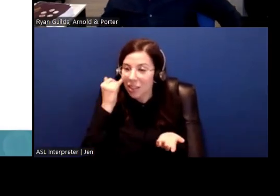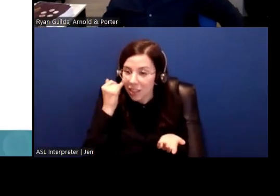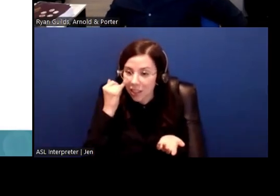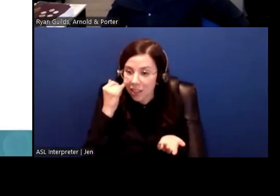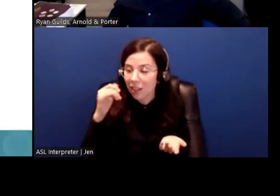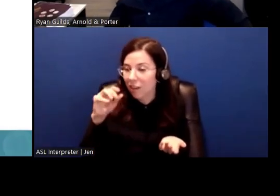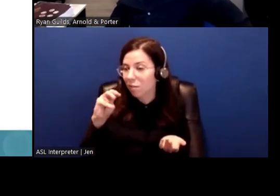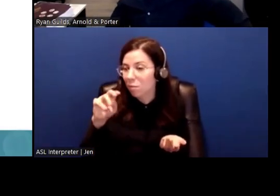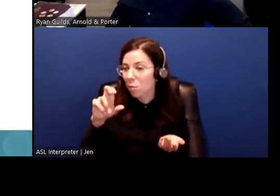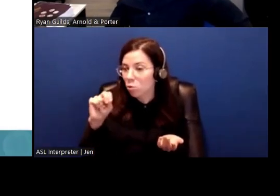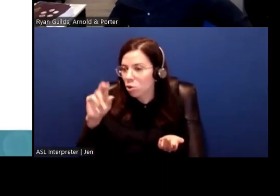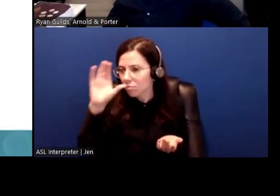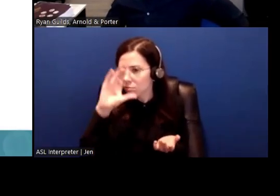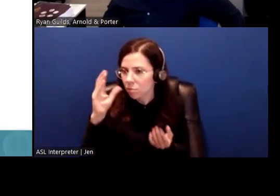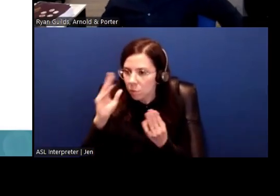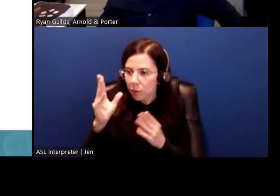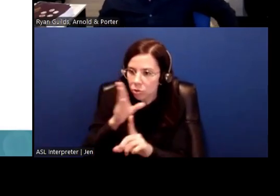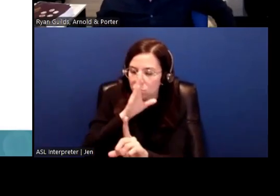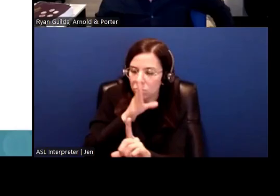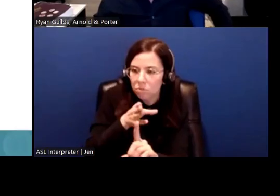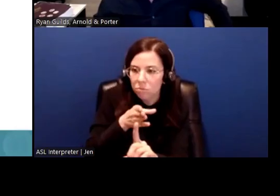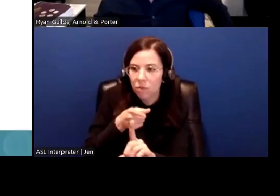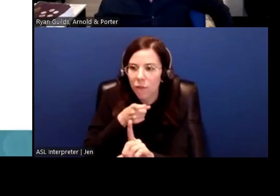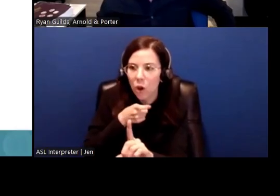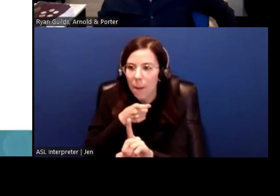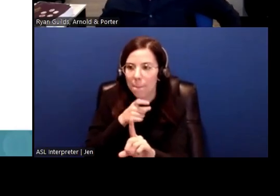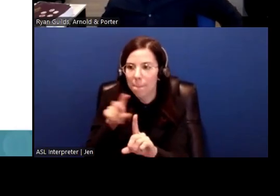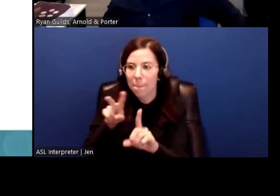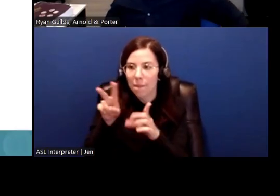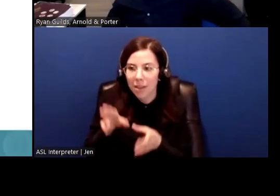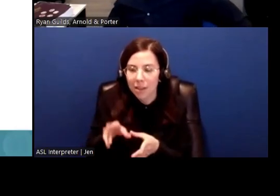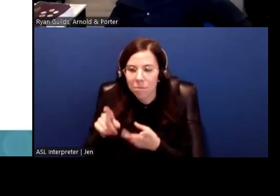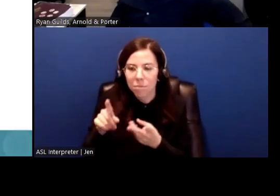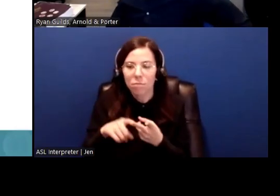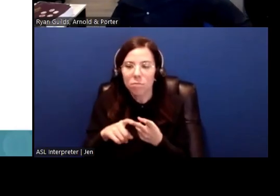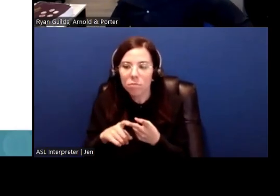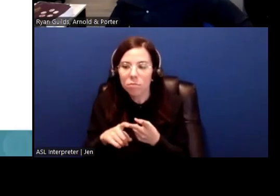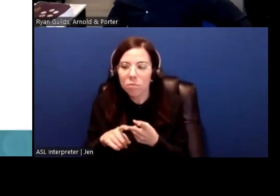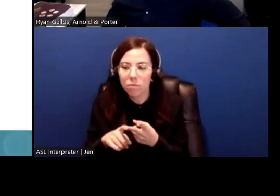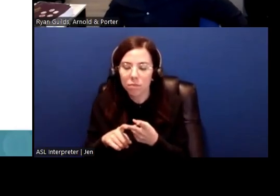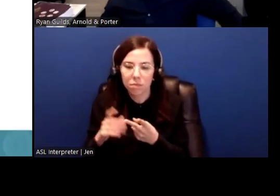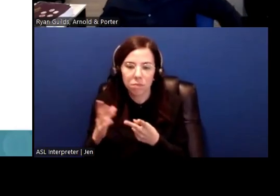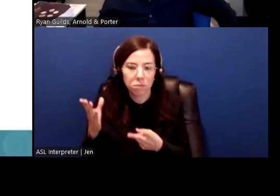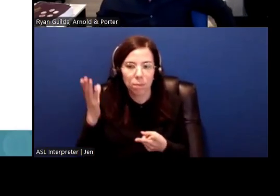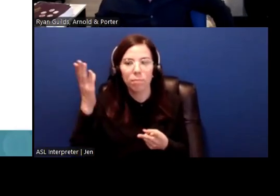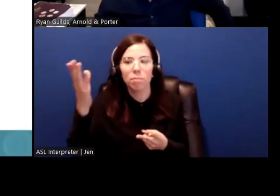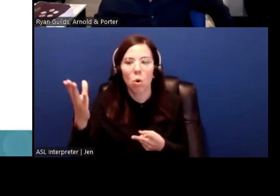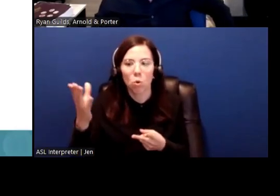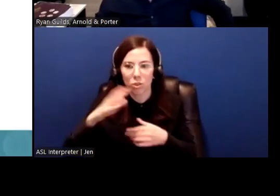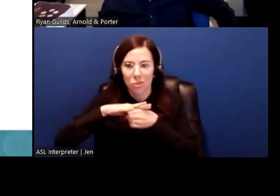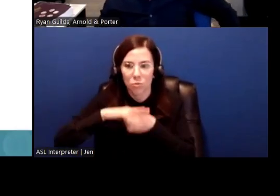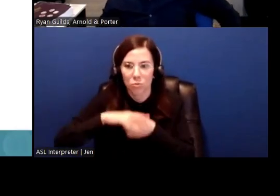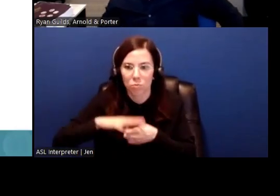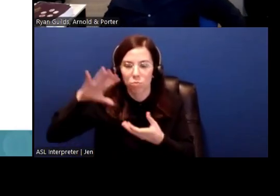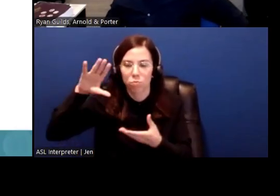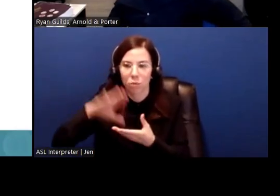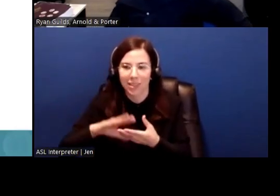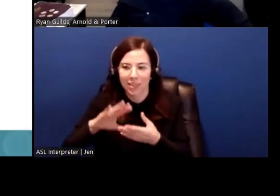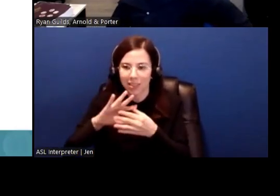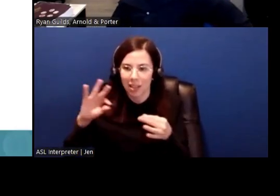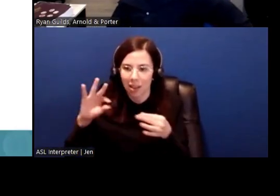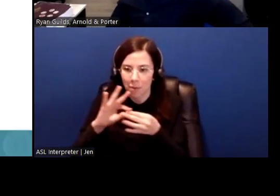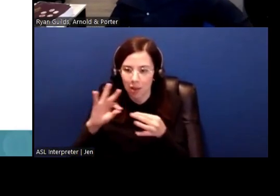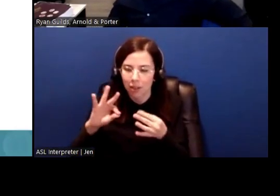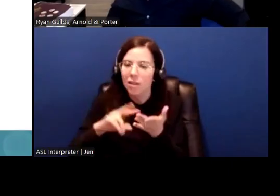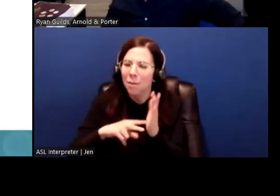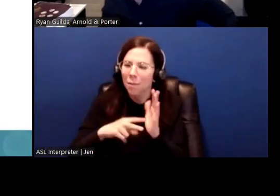seeking information directly from the victim, or it's a motion to suppress a statement, it impacts the